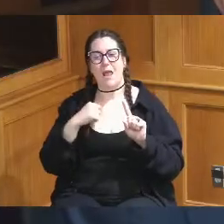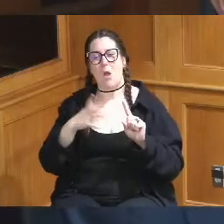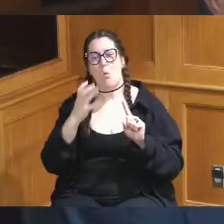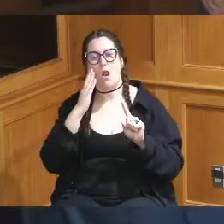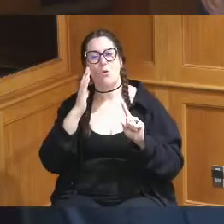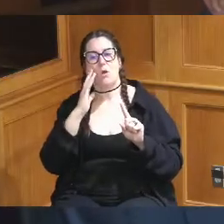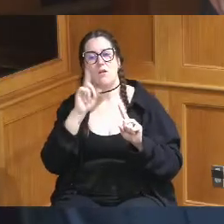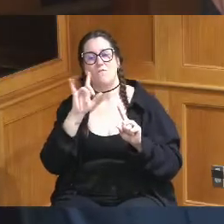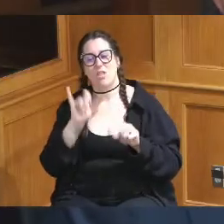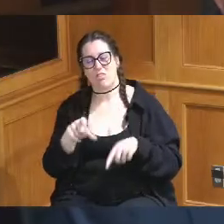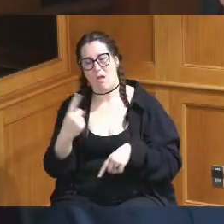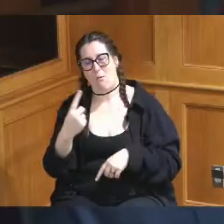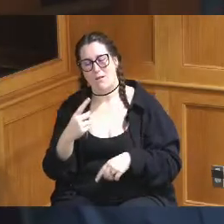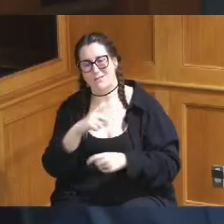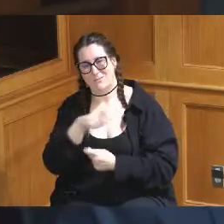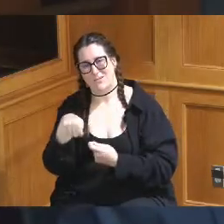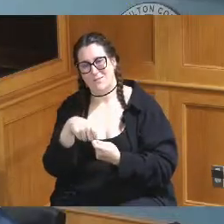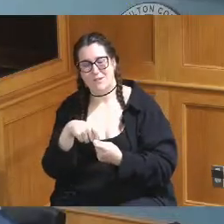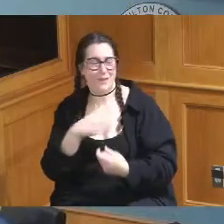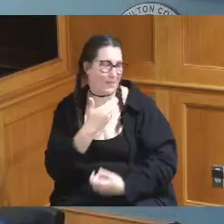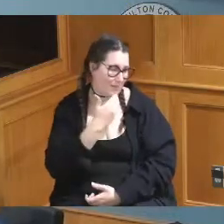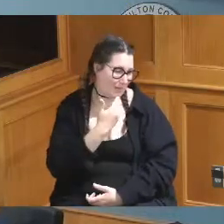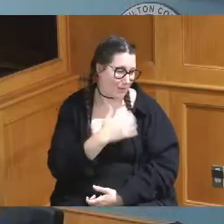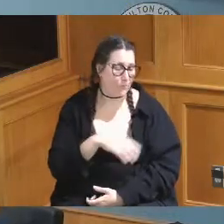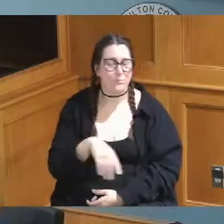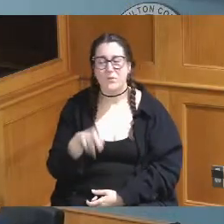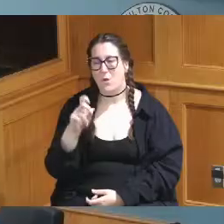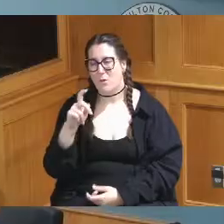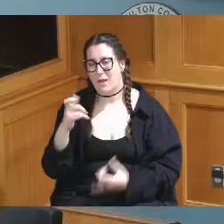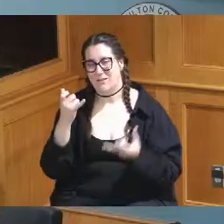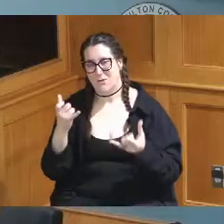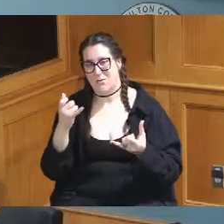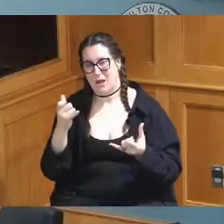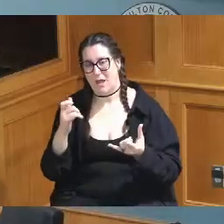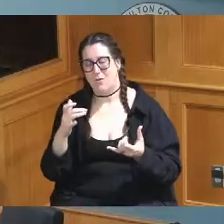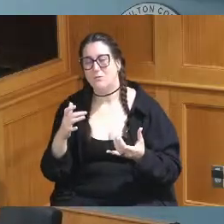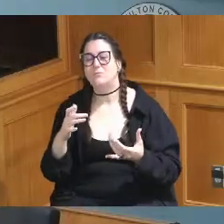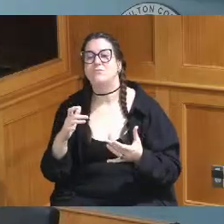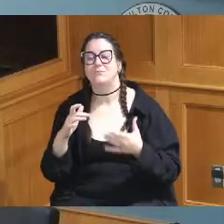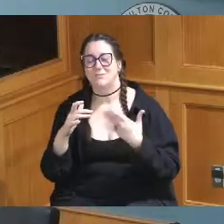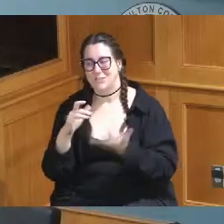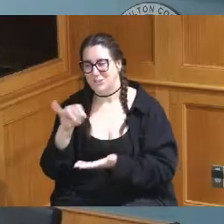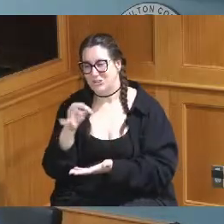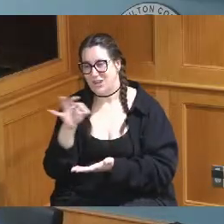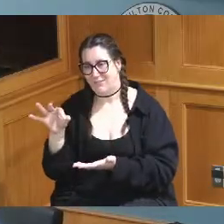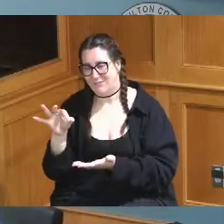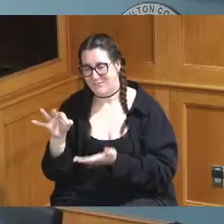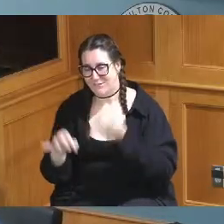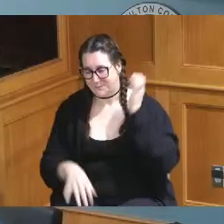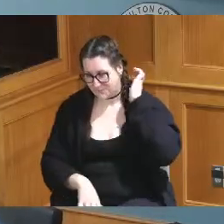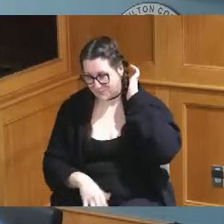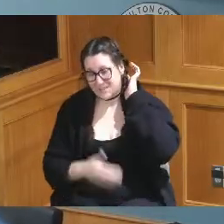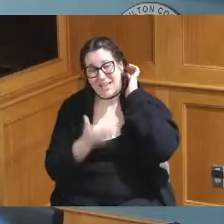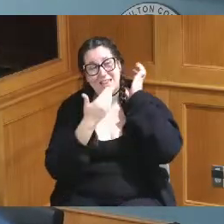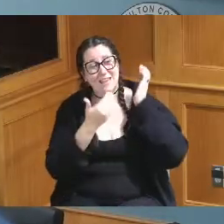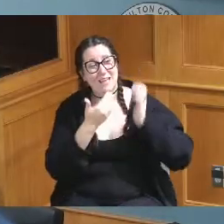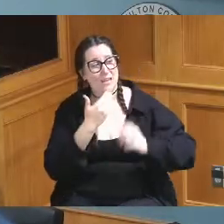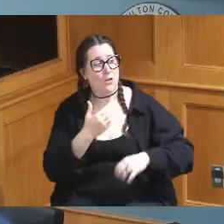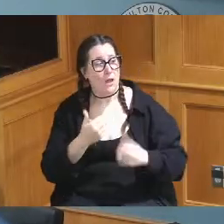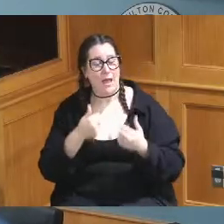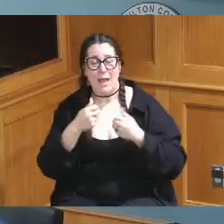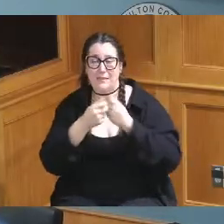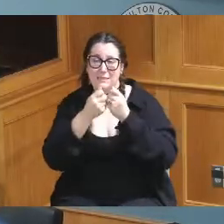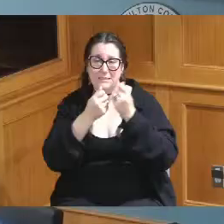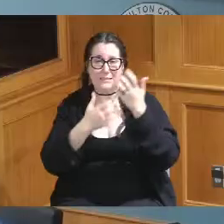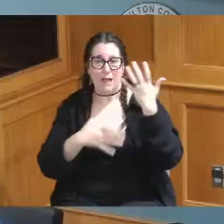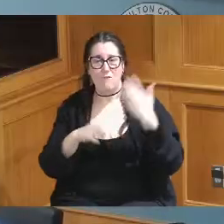my colleagues as well. Thank you. All right, let's move on to the administrator. Jeff? Thank you, Commissioners. So I have several